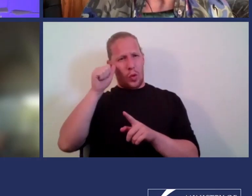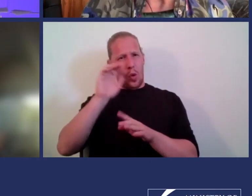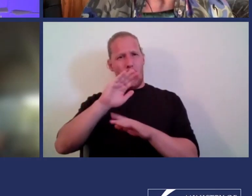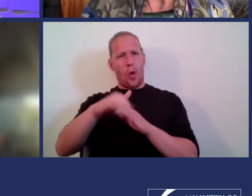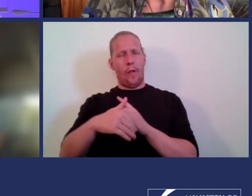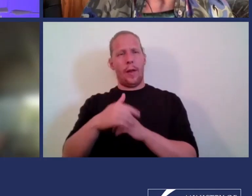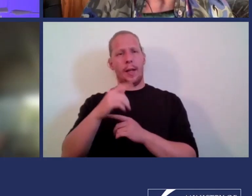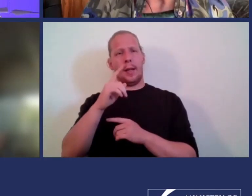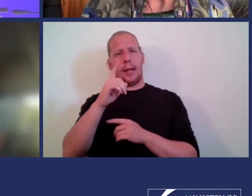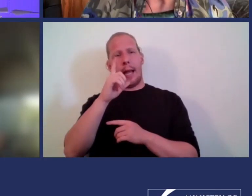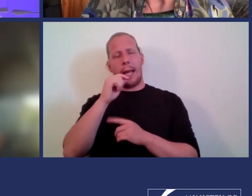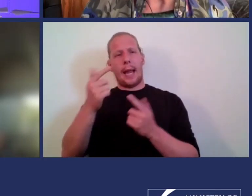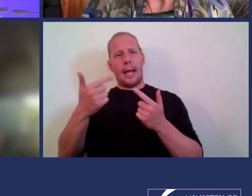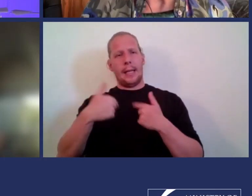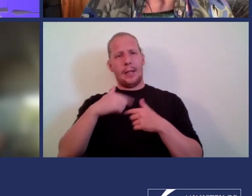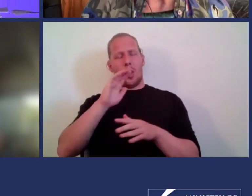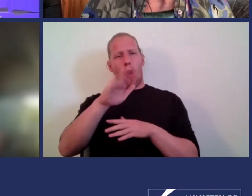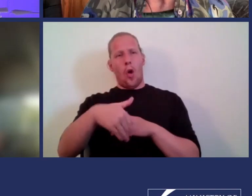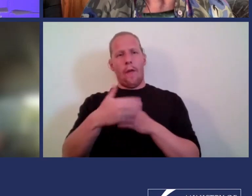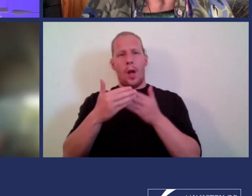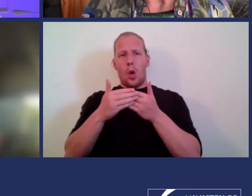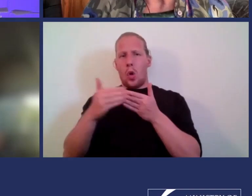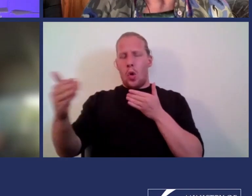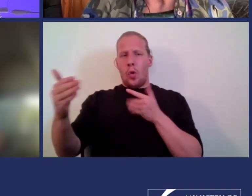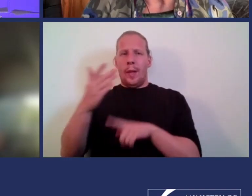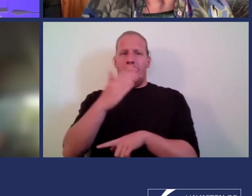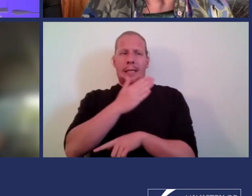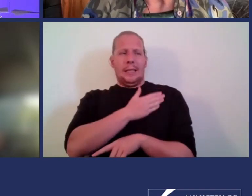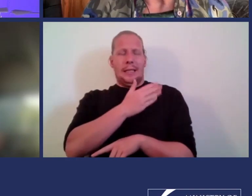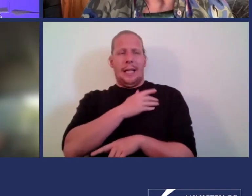long-term safety data of this vaccine for our tamariki?